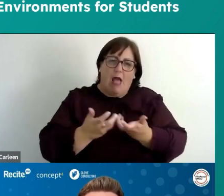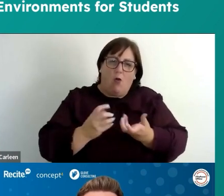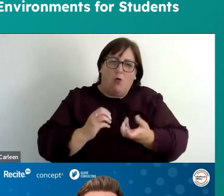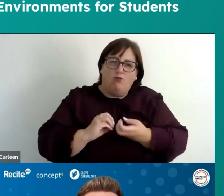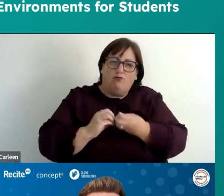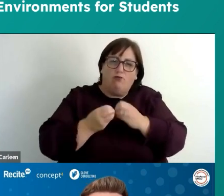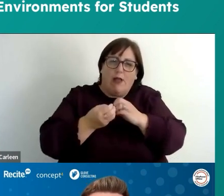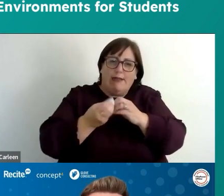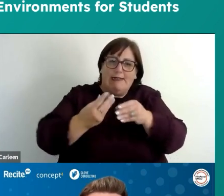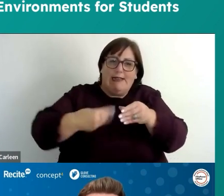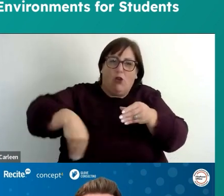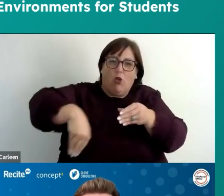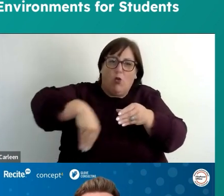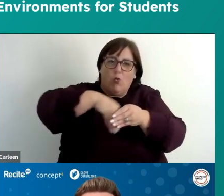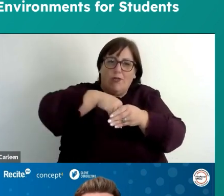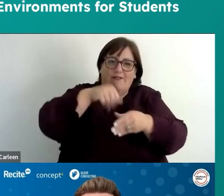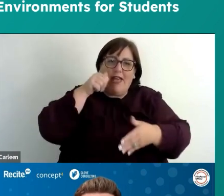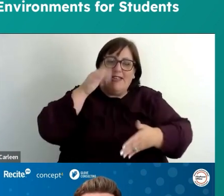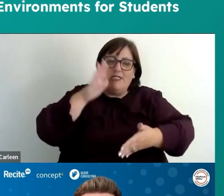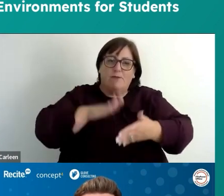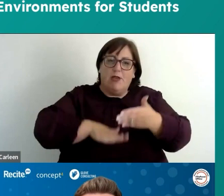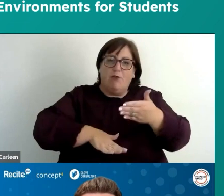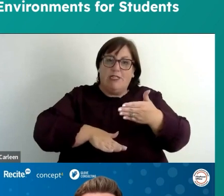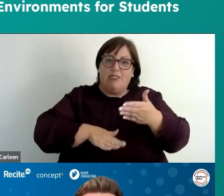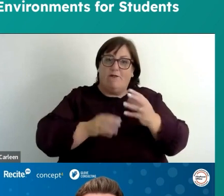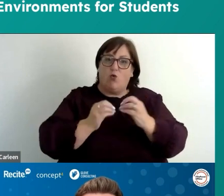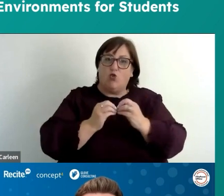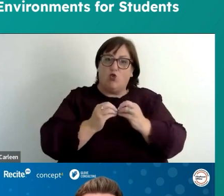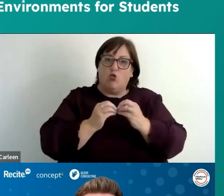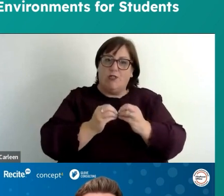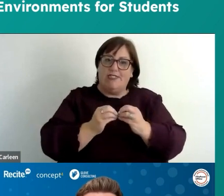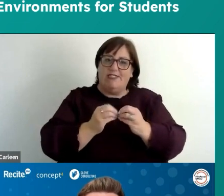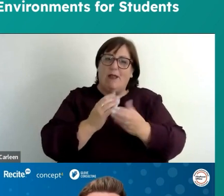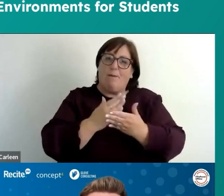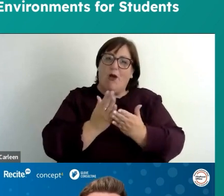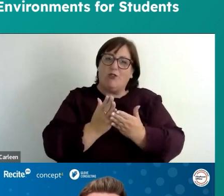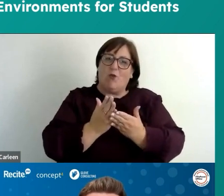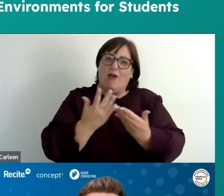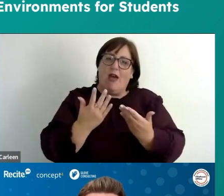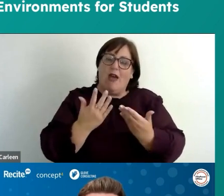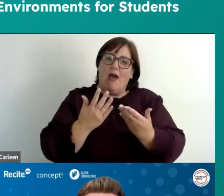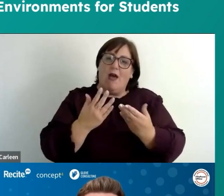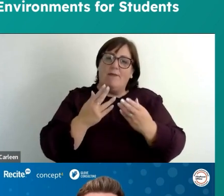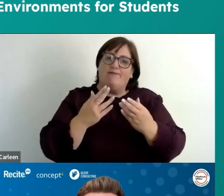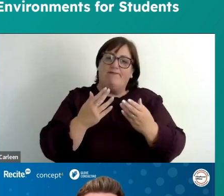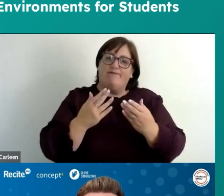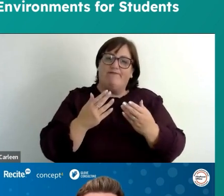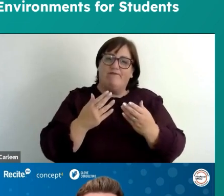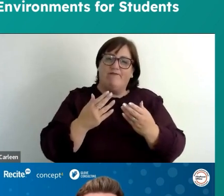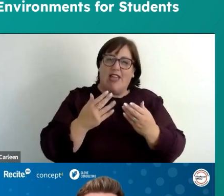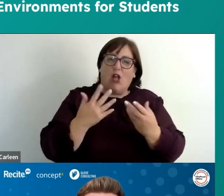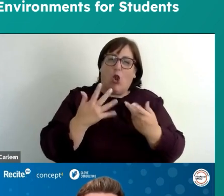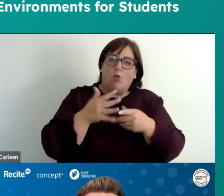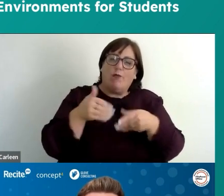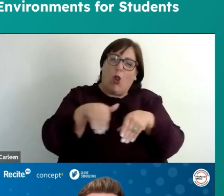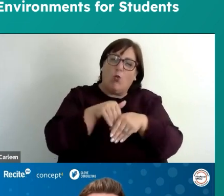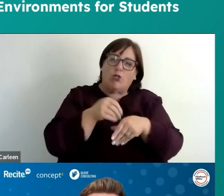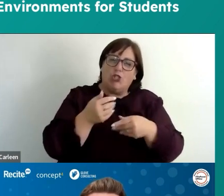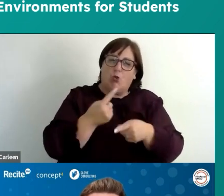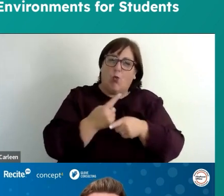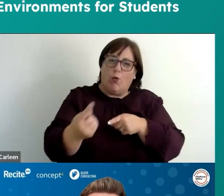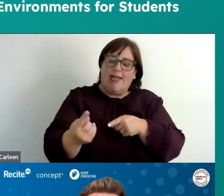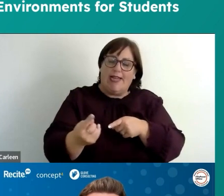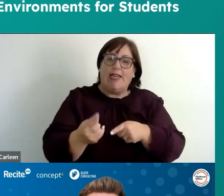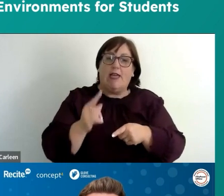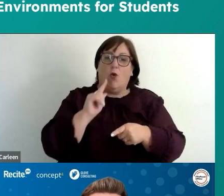part of our week of education for National Inclusion Week. Before we get started, I'm just going to run through some housekeeping points for this webinar, and